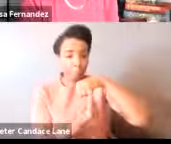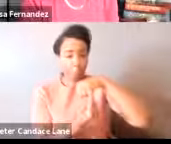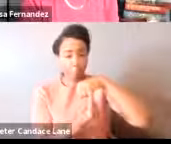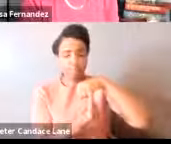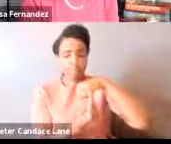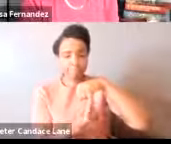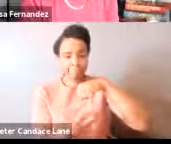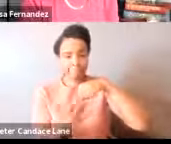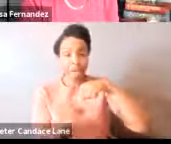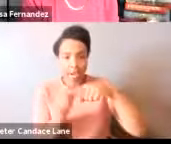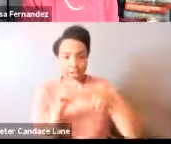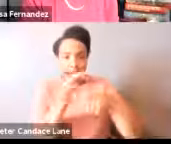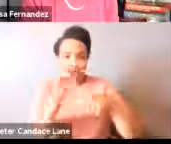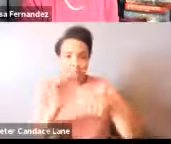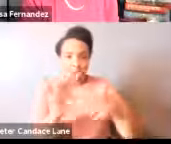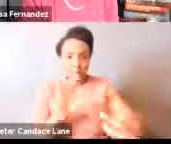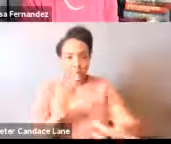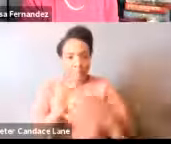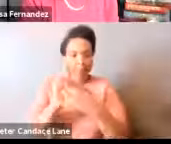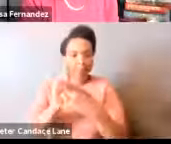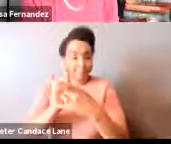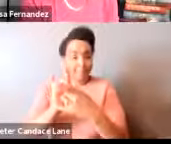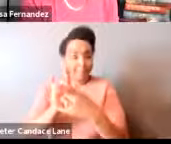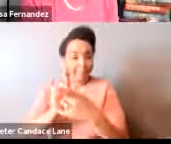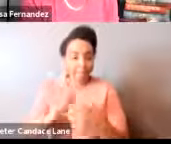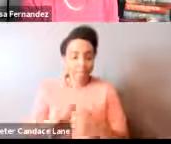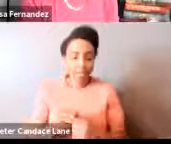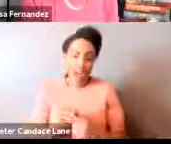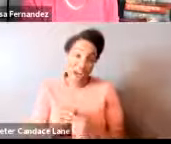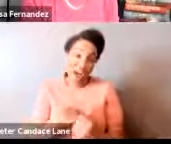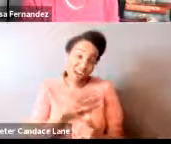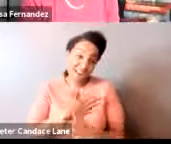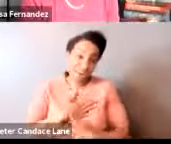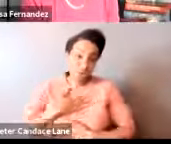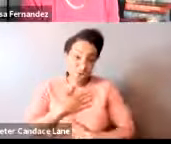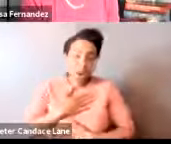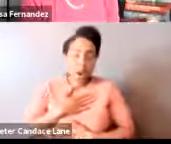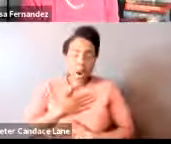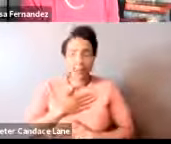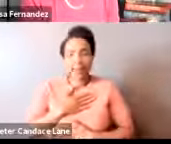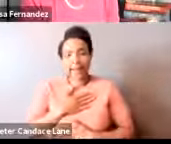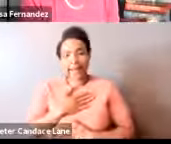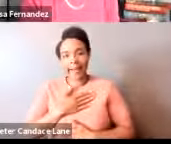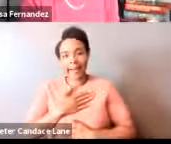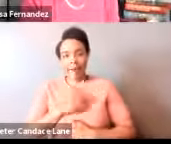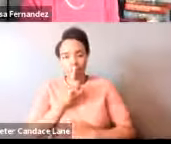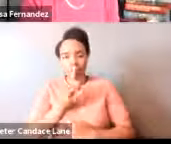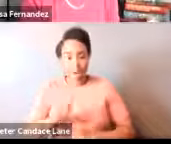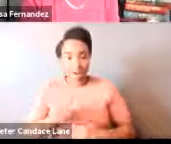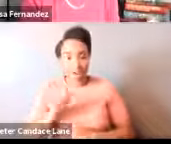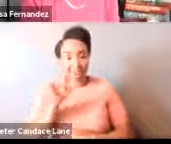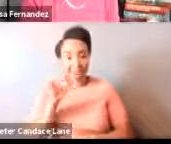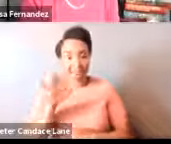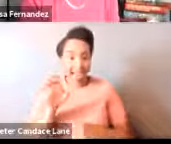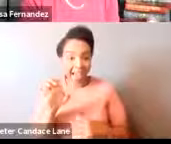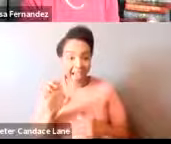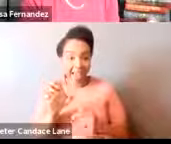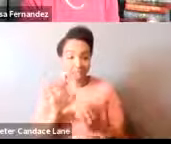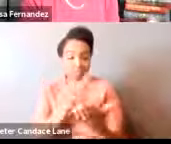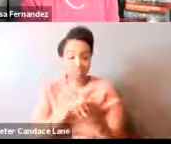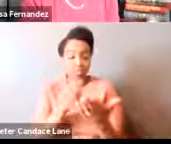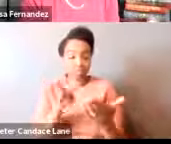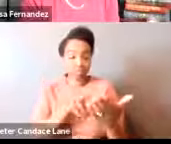in-person reading, and I look forward to doing that again. All three of us are excellent readers of our work and other people's